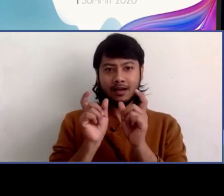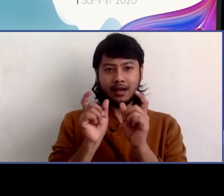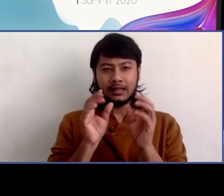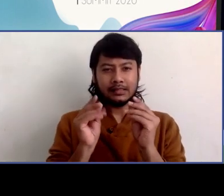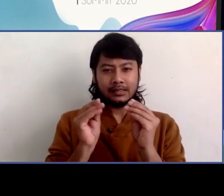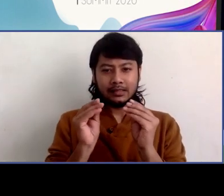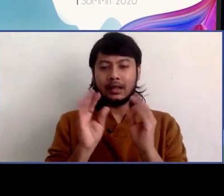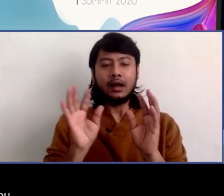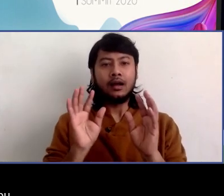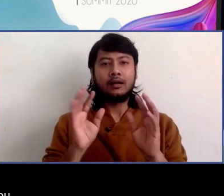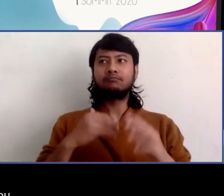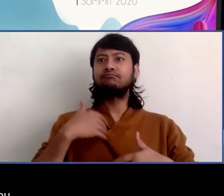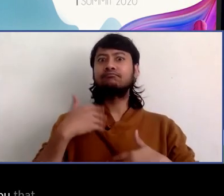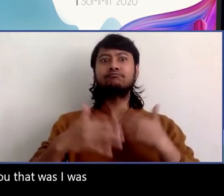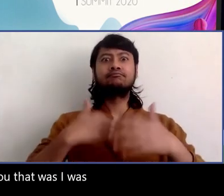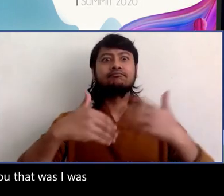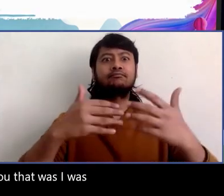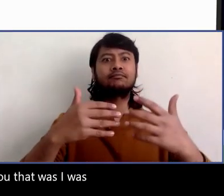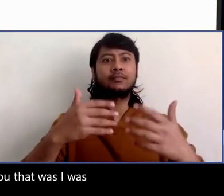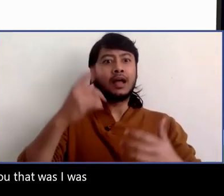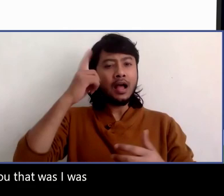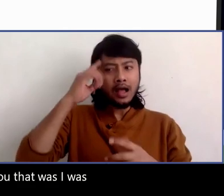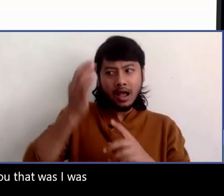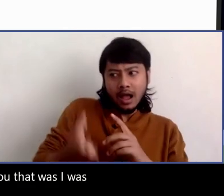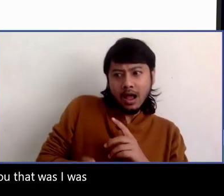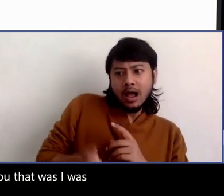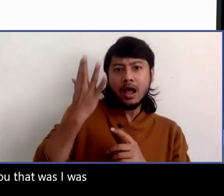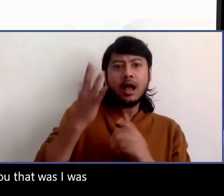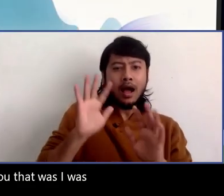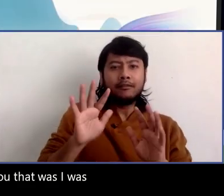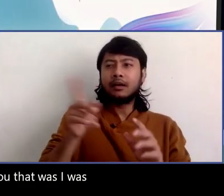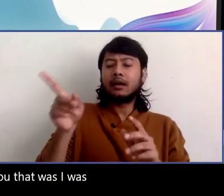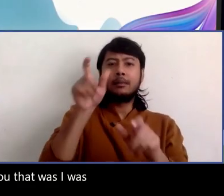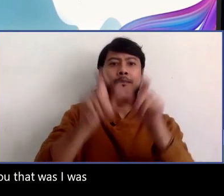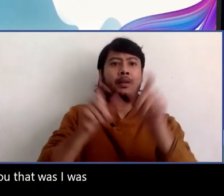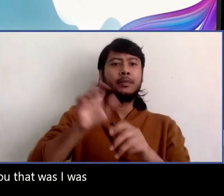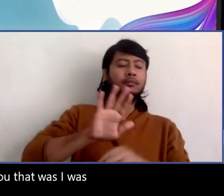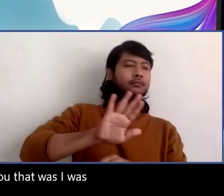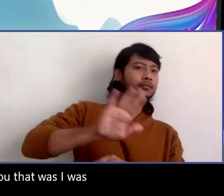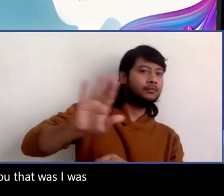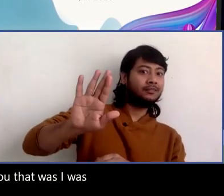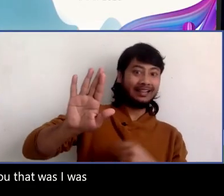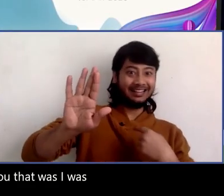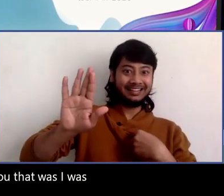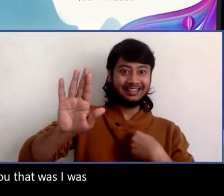getting angry at myself and I just didn't want to talk to anybody. And she asked me